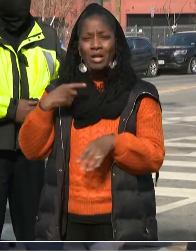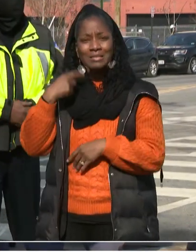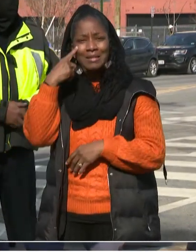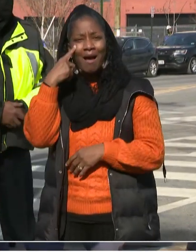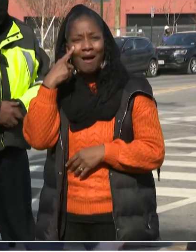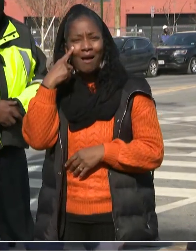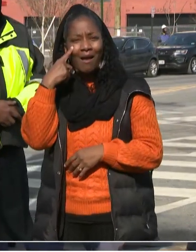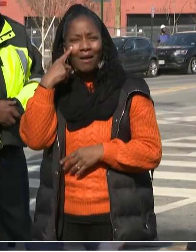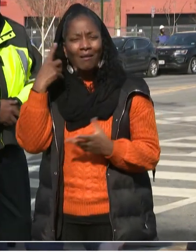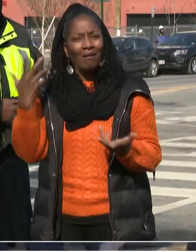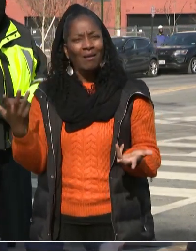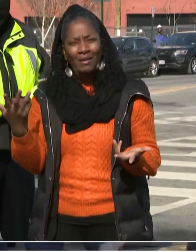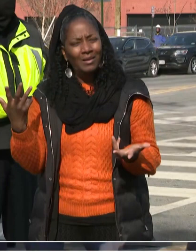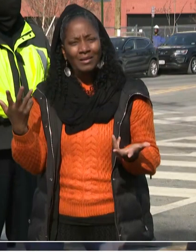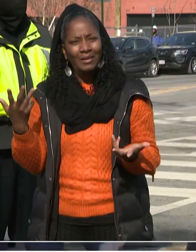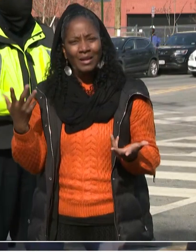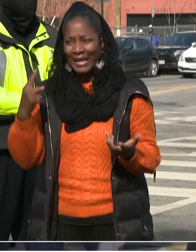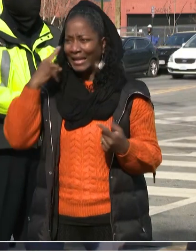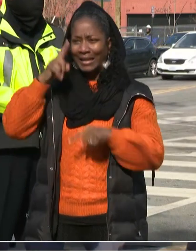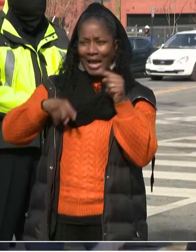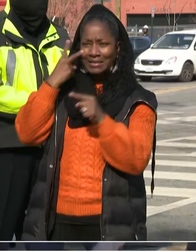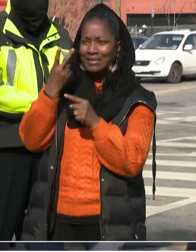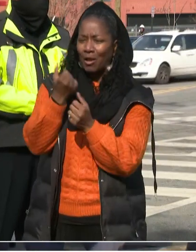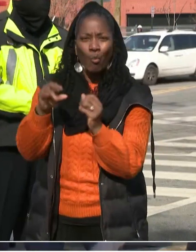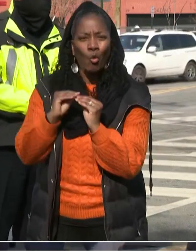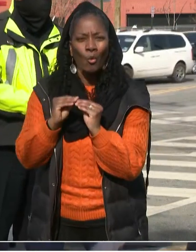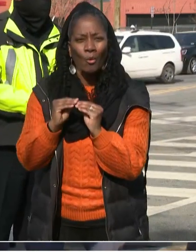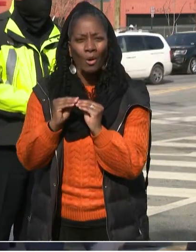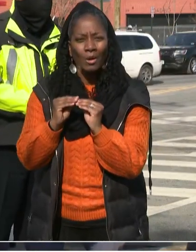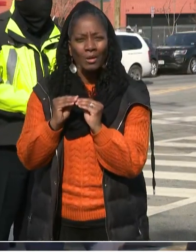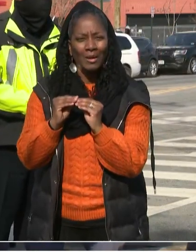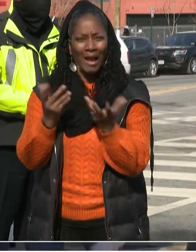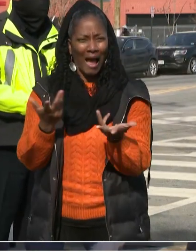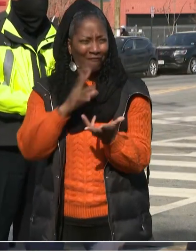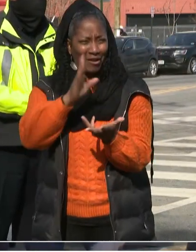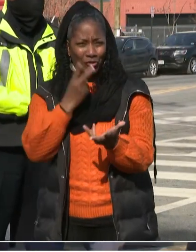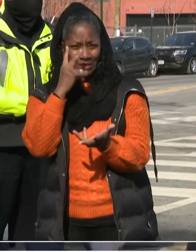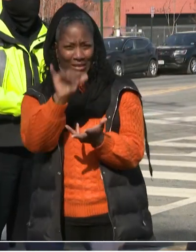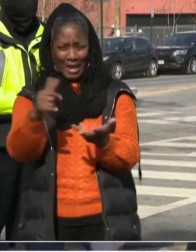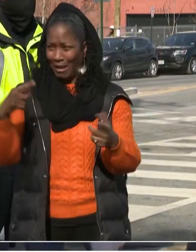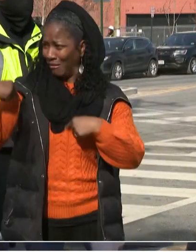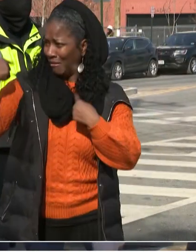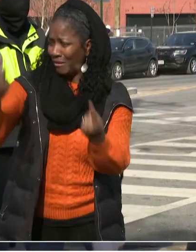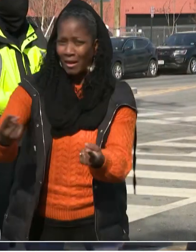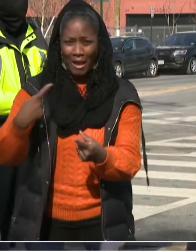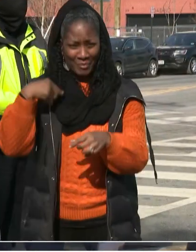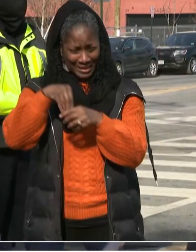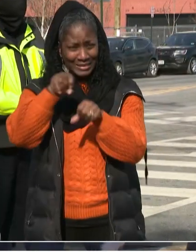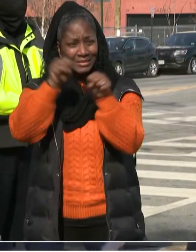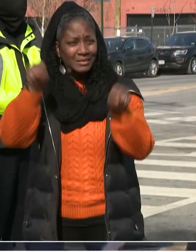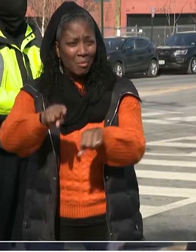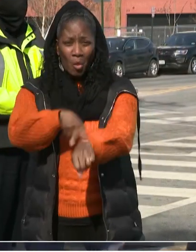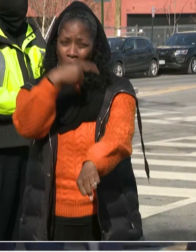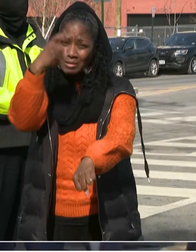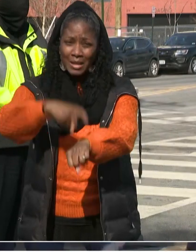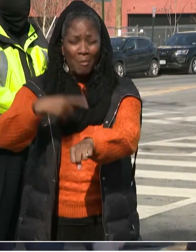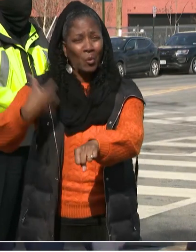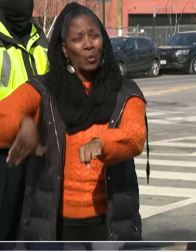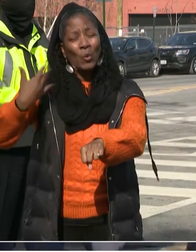eyesight. That's depravity that I tell you I haven't seen, and I've been in this system for a long time. I started